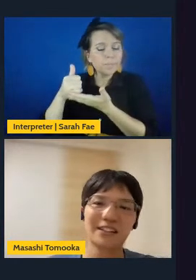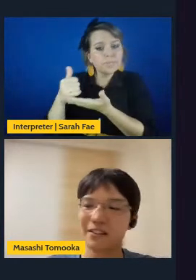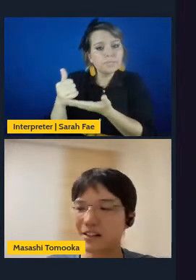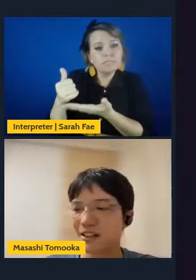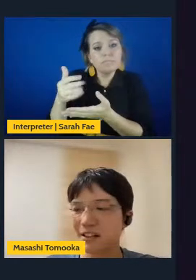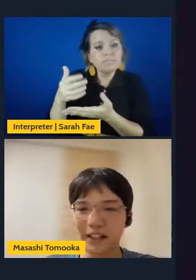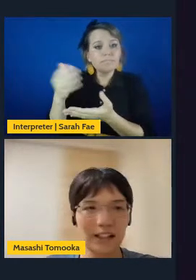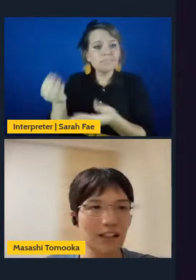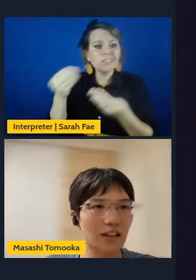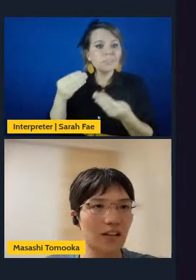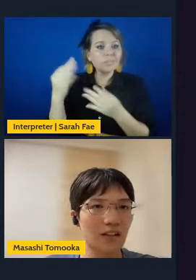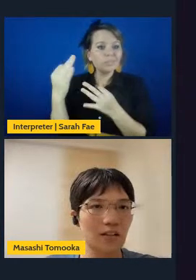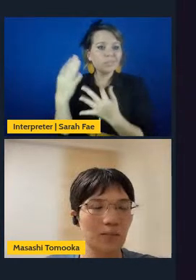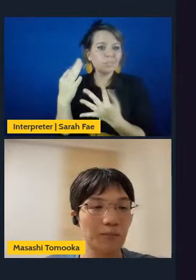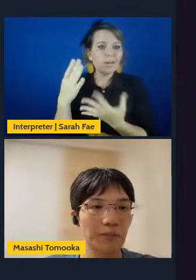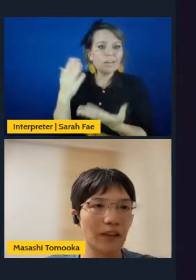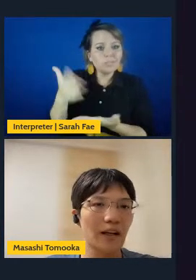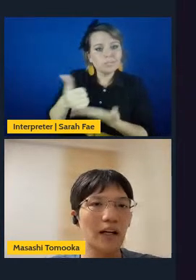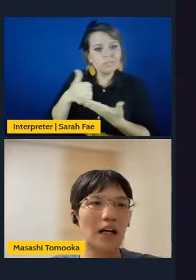this.